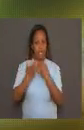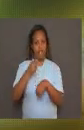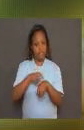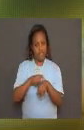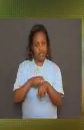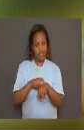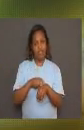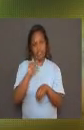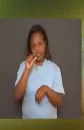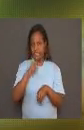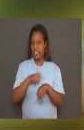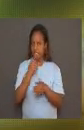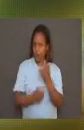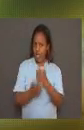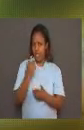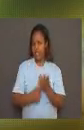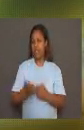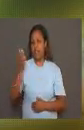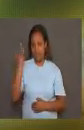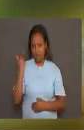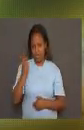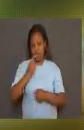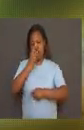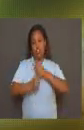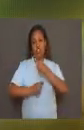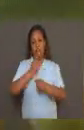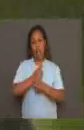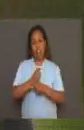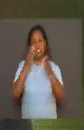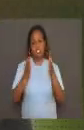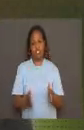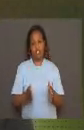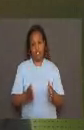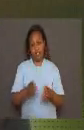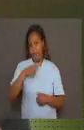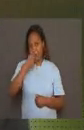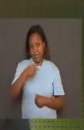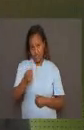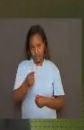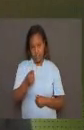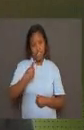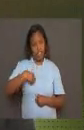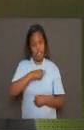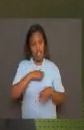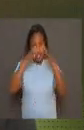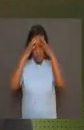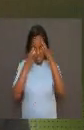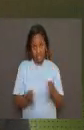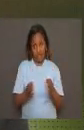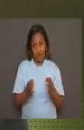a few minutes to define globalization. We determined